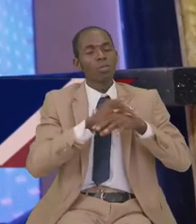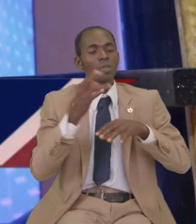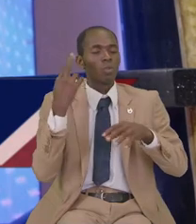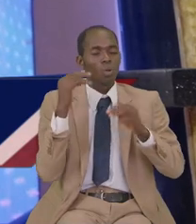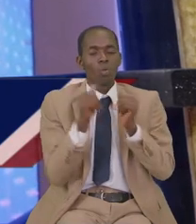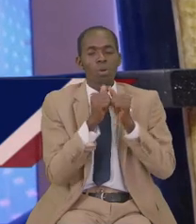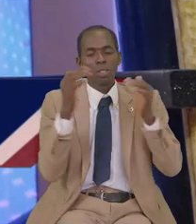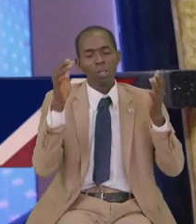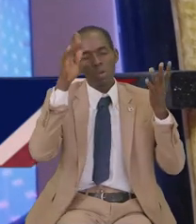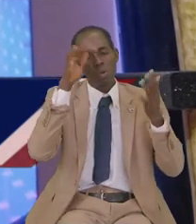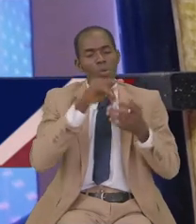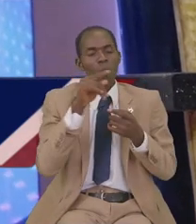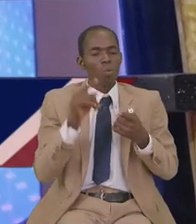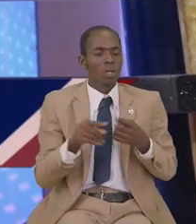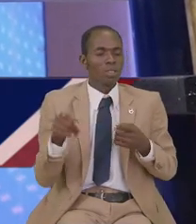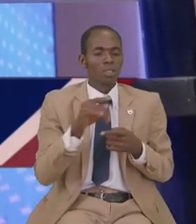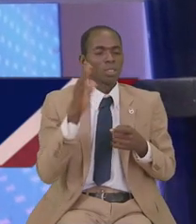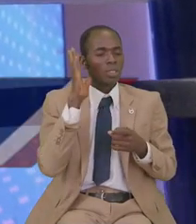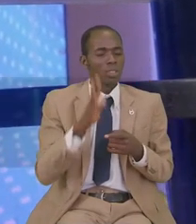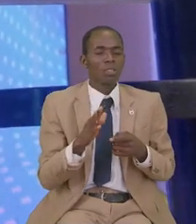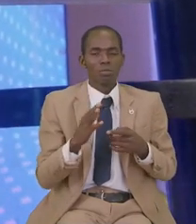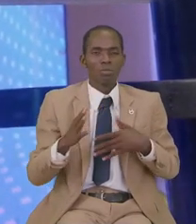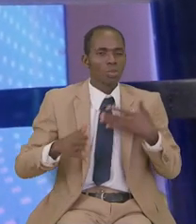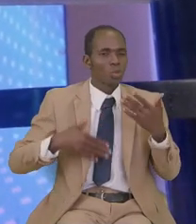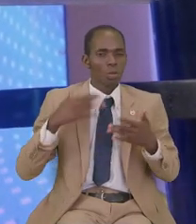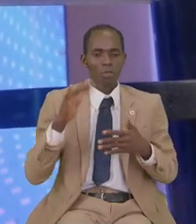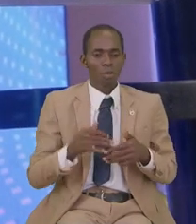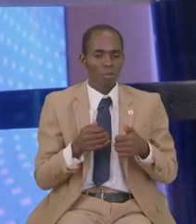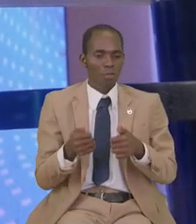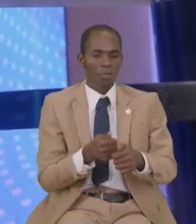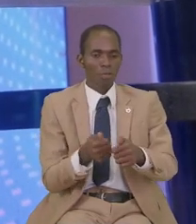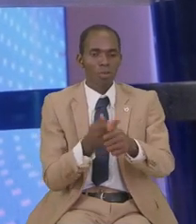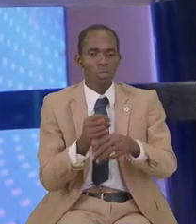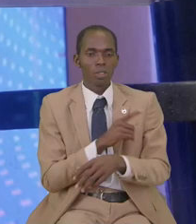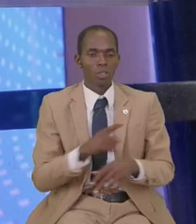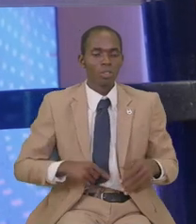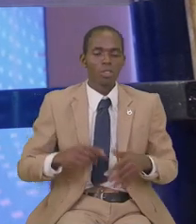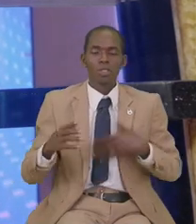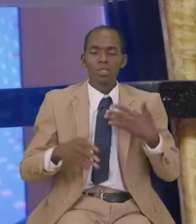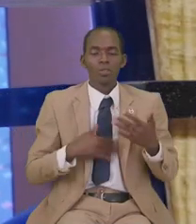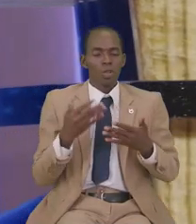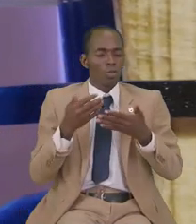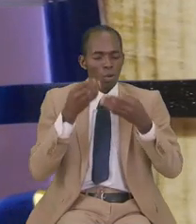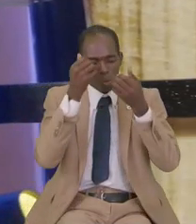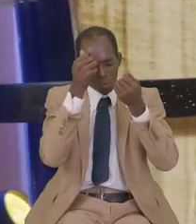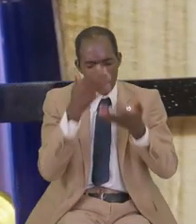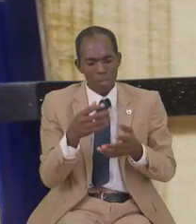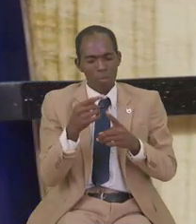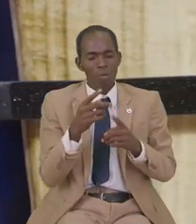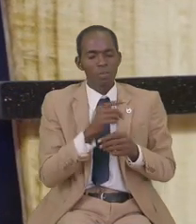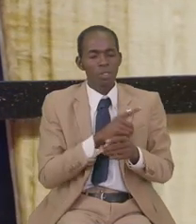And when they should have joyfully followed the Lord and joyfully obeyed the word of the Lord, they